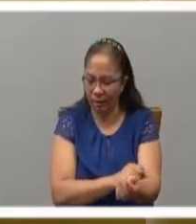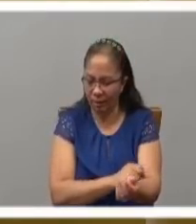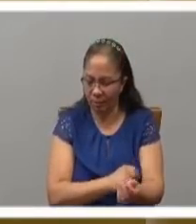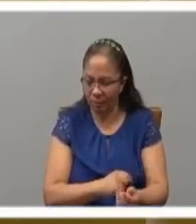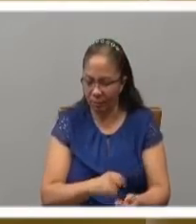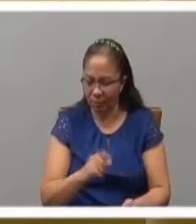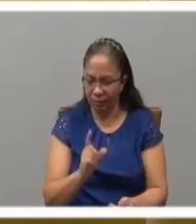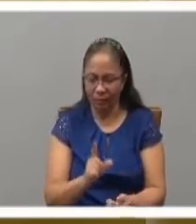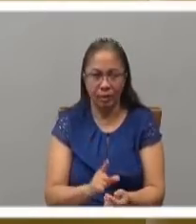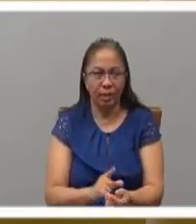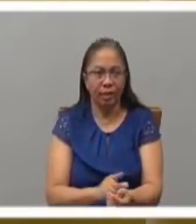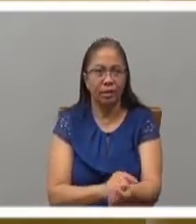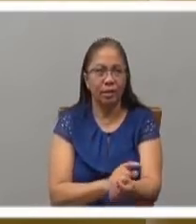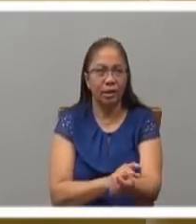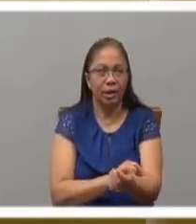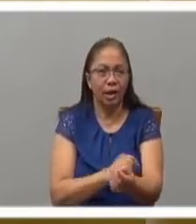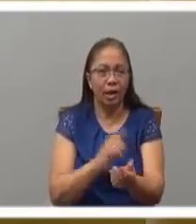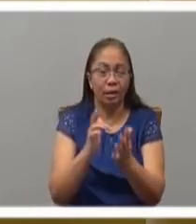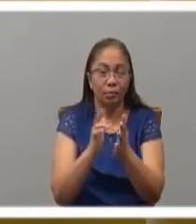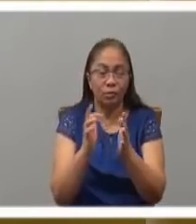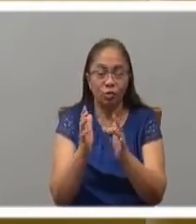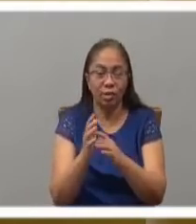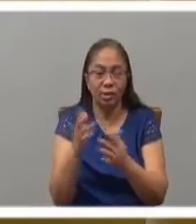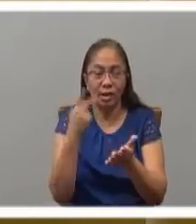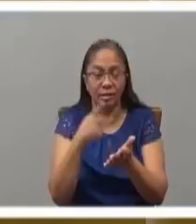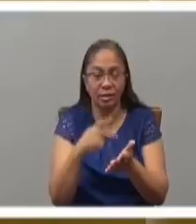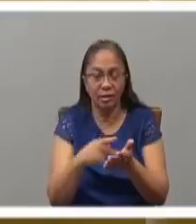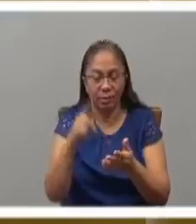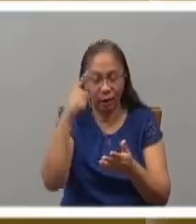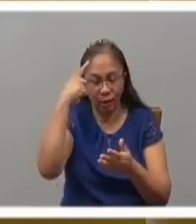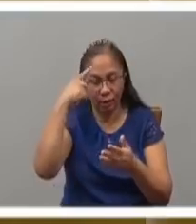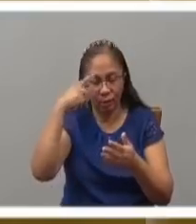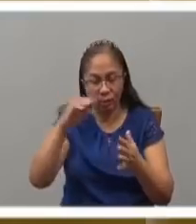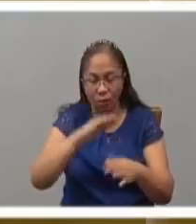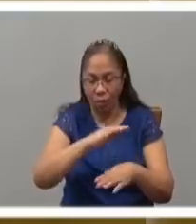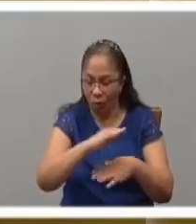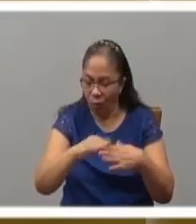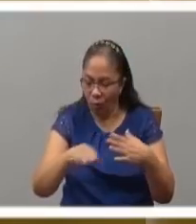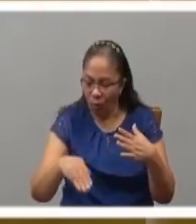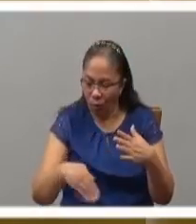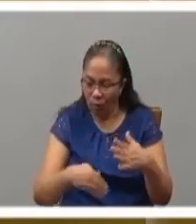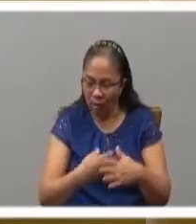The sheep are ransomed by the